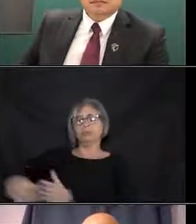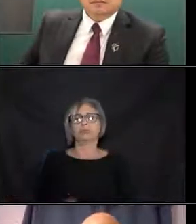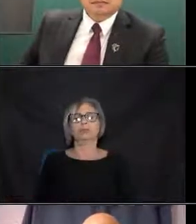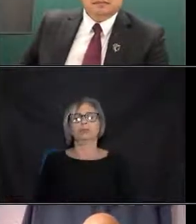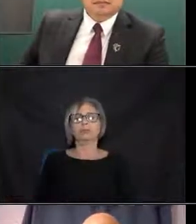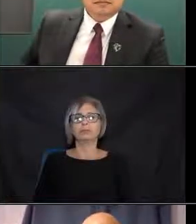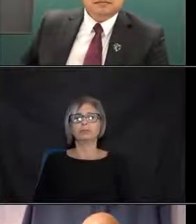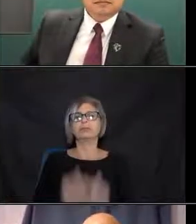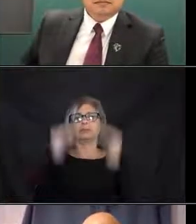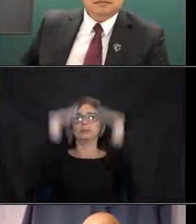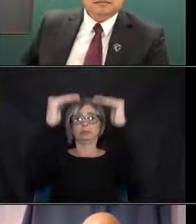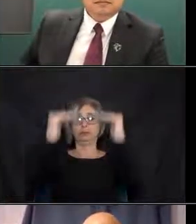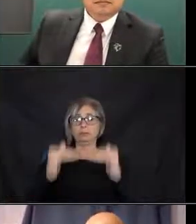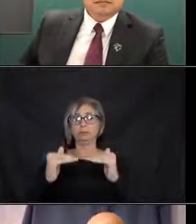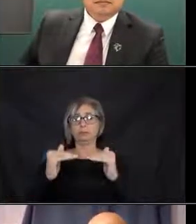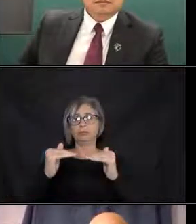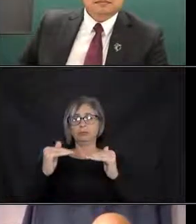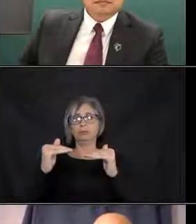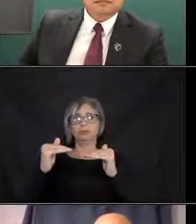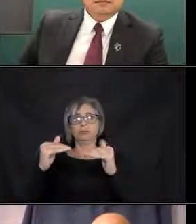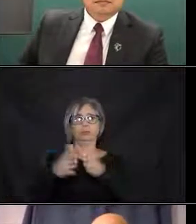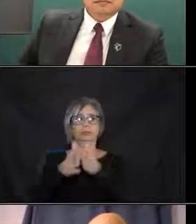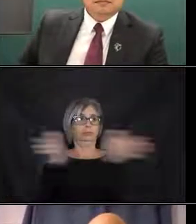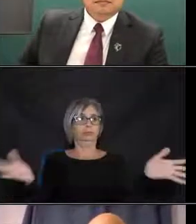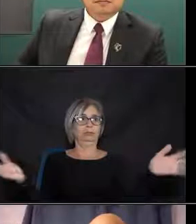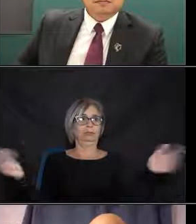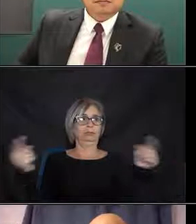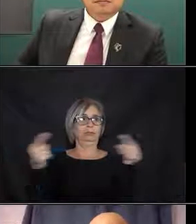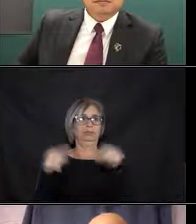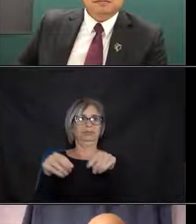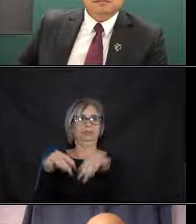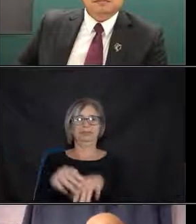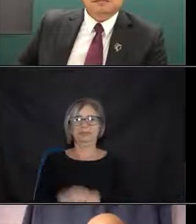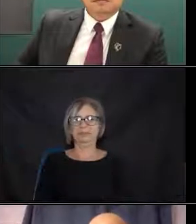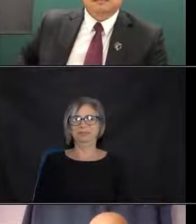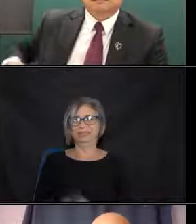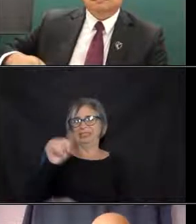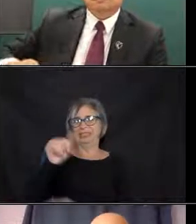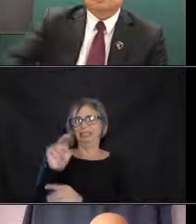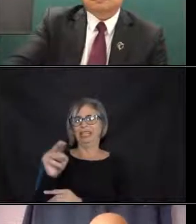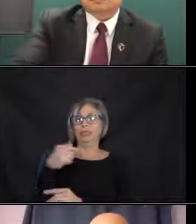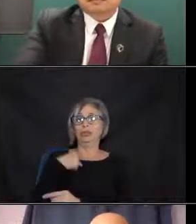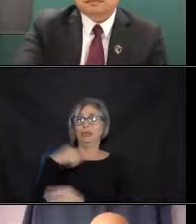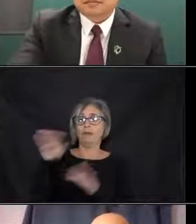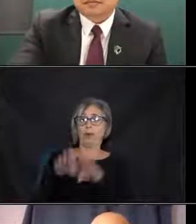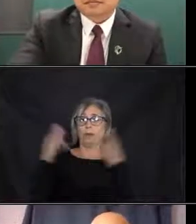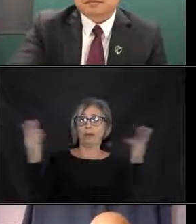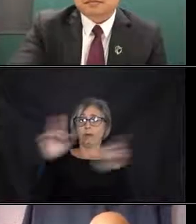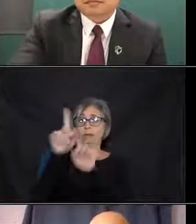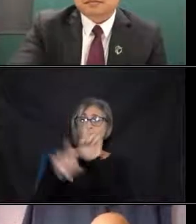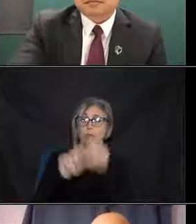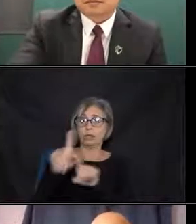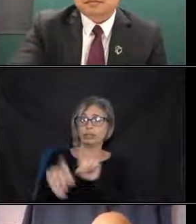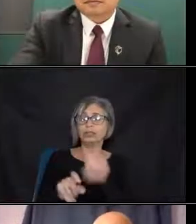And we will move on to public audience. John, I see that you have opened up questions